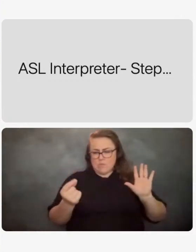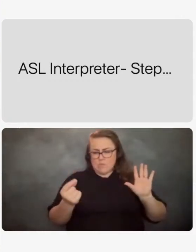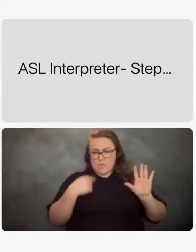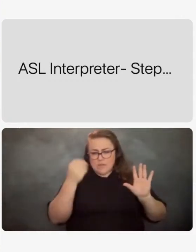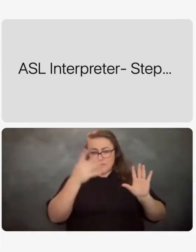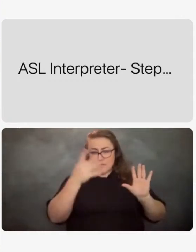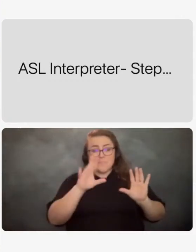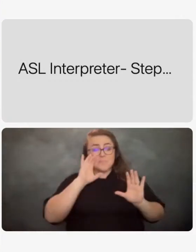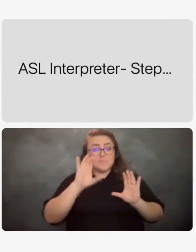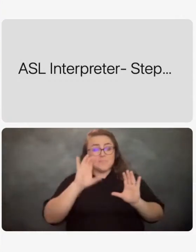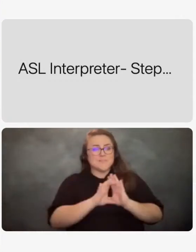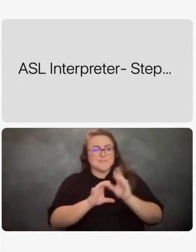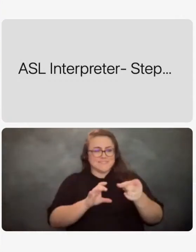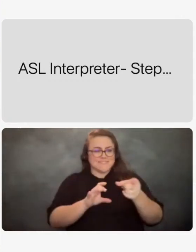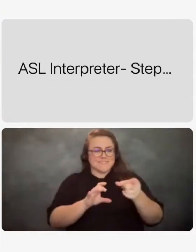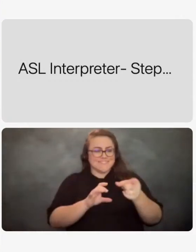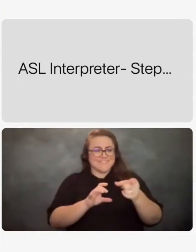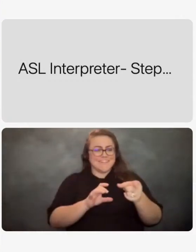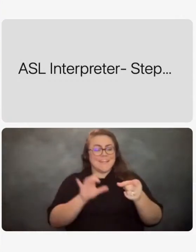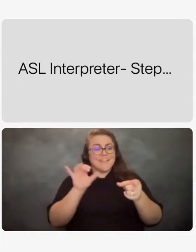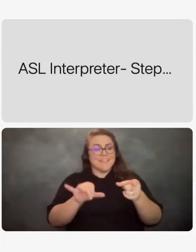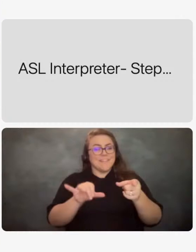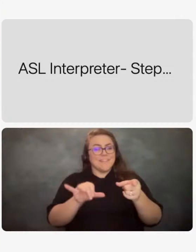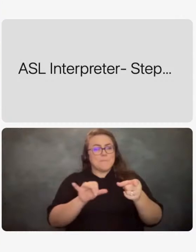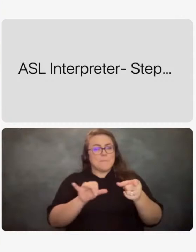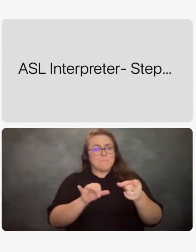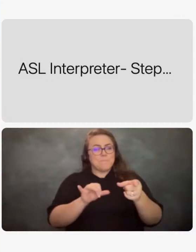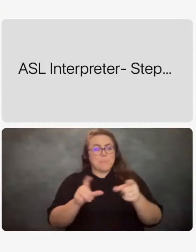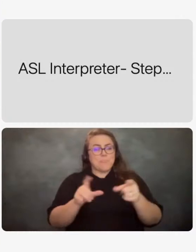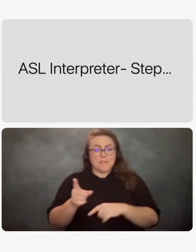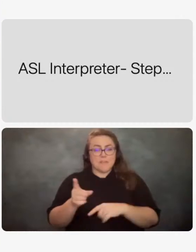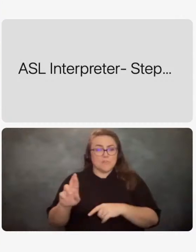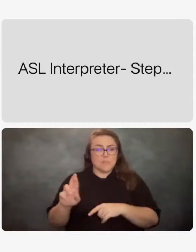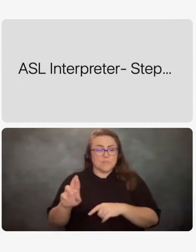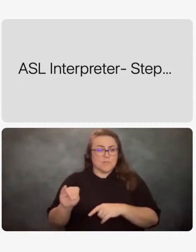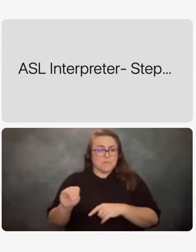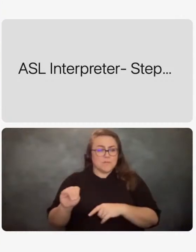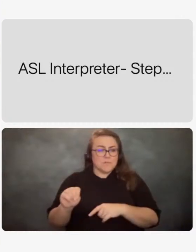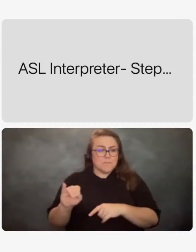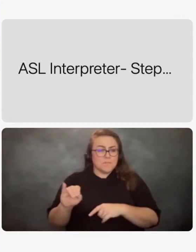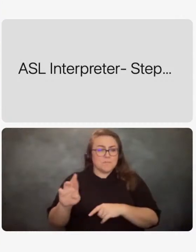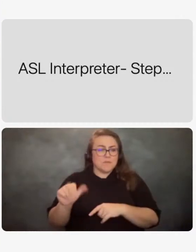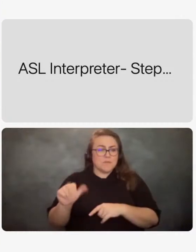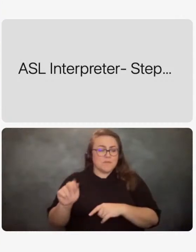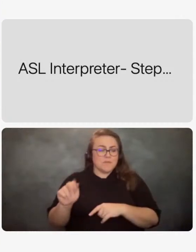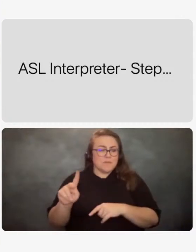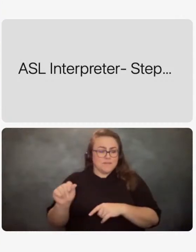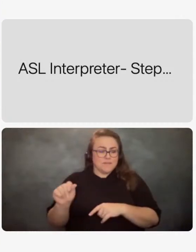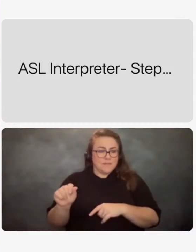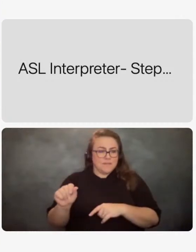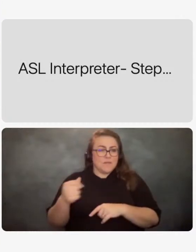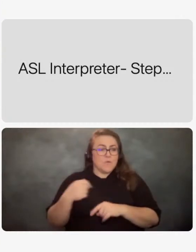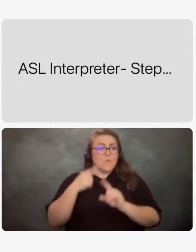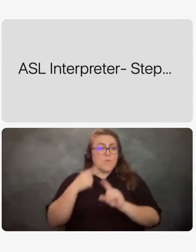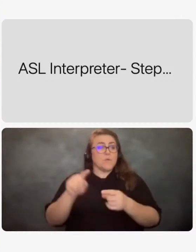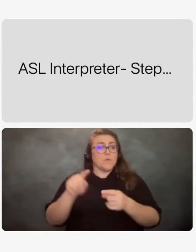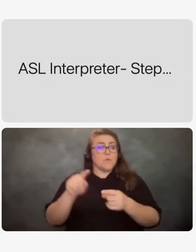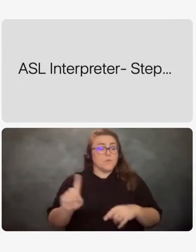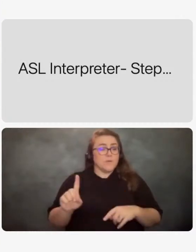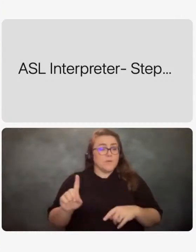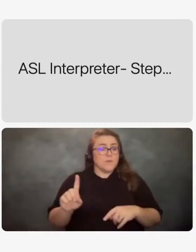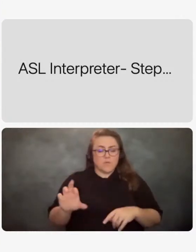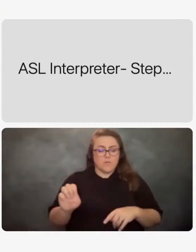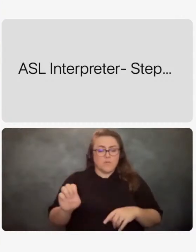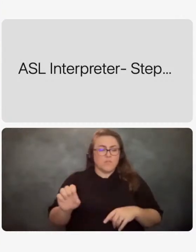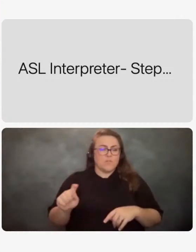one that Dr. Miranda, Director Orloff, and we went out to Crestmore recently when the